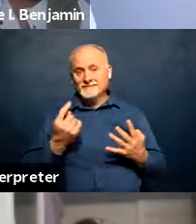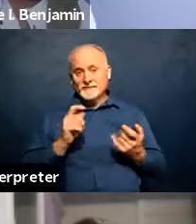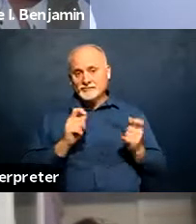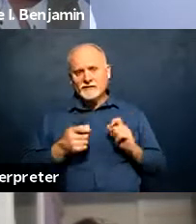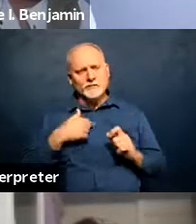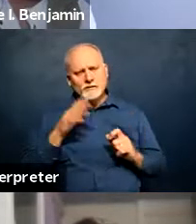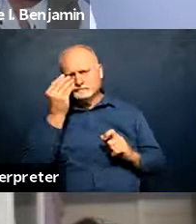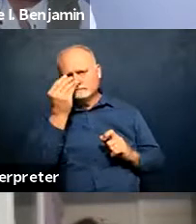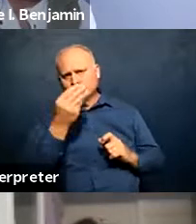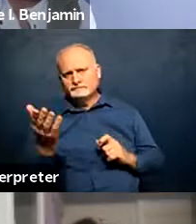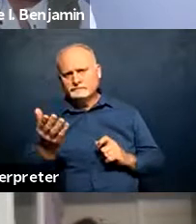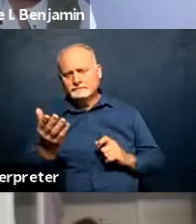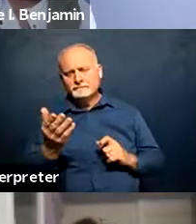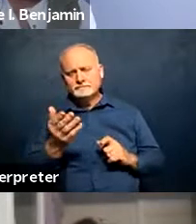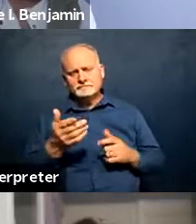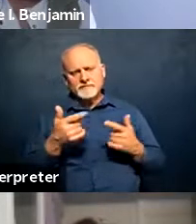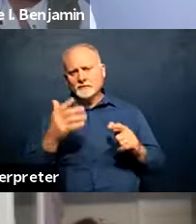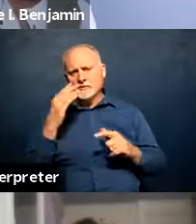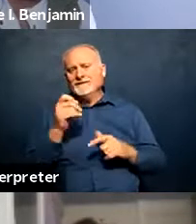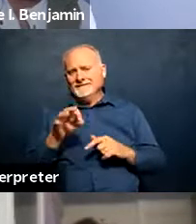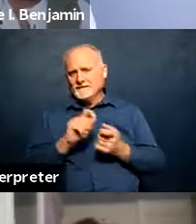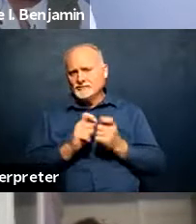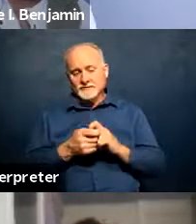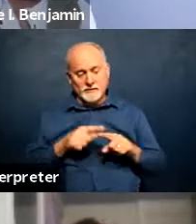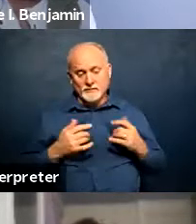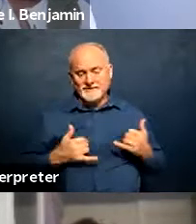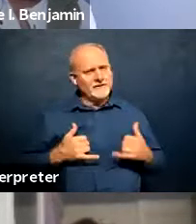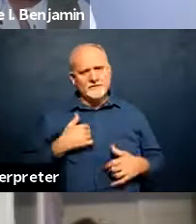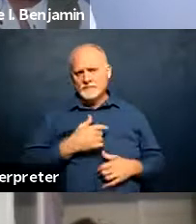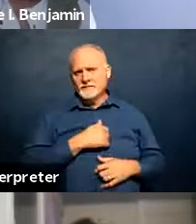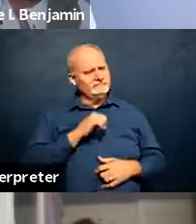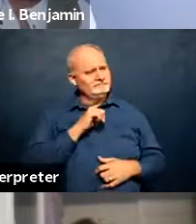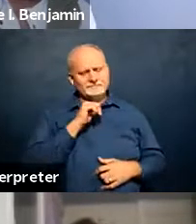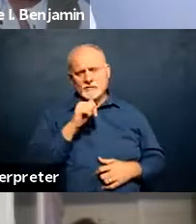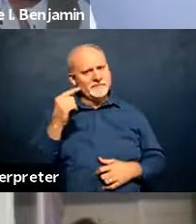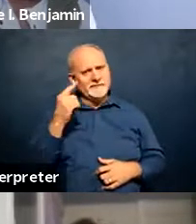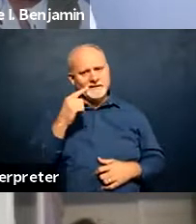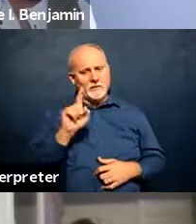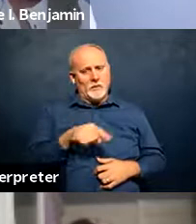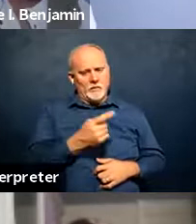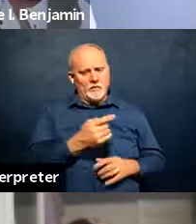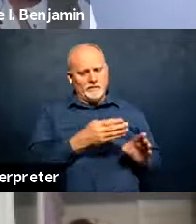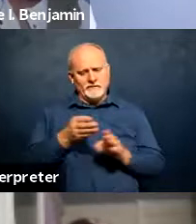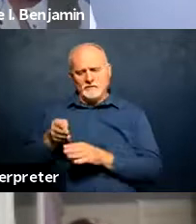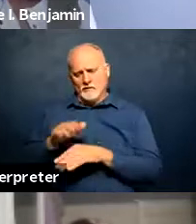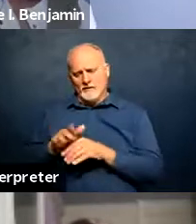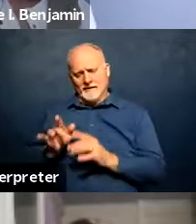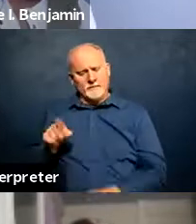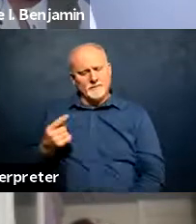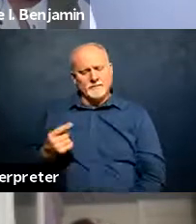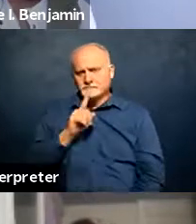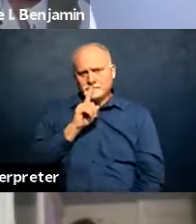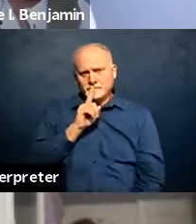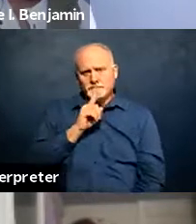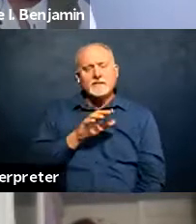notify students and faculty of that change, but currently we're not anticipating needing to move in that direction. I do want to make